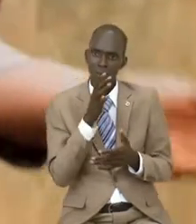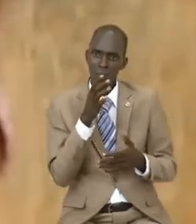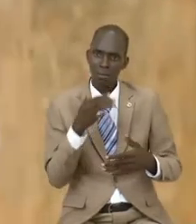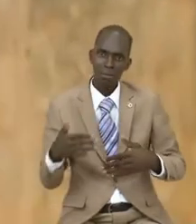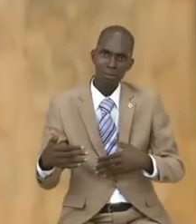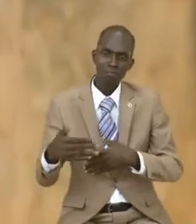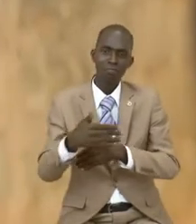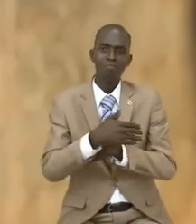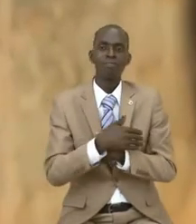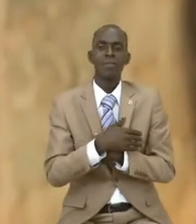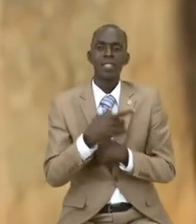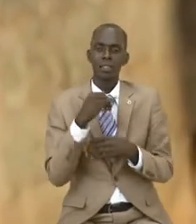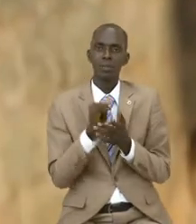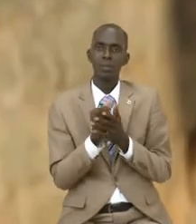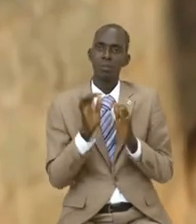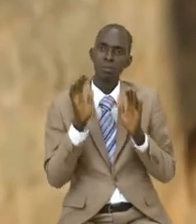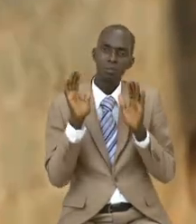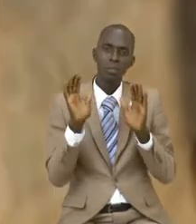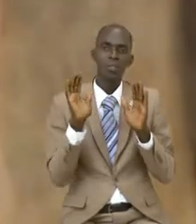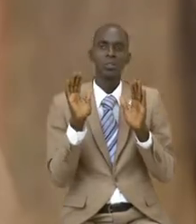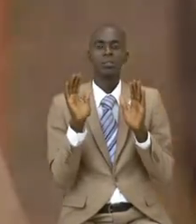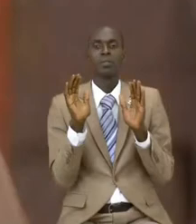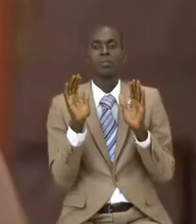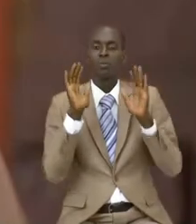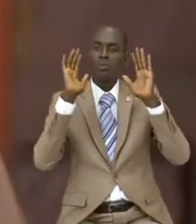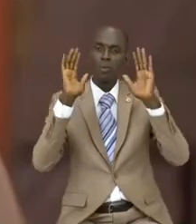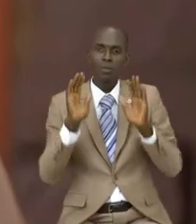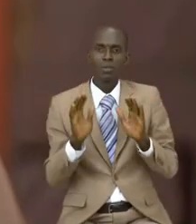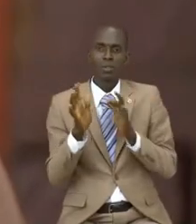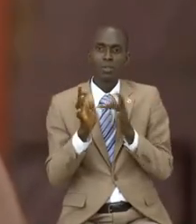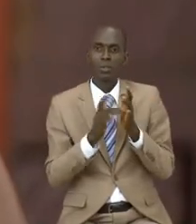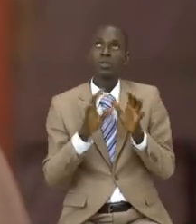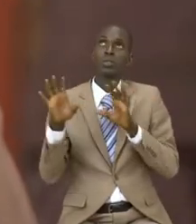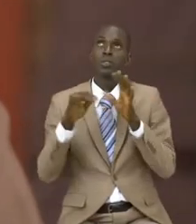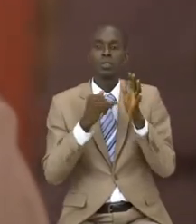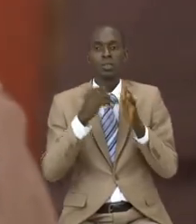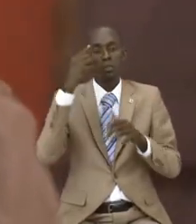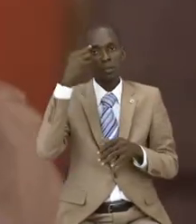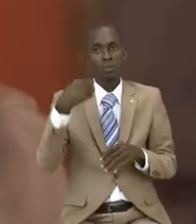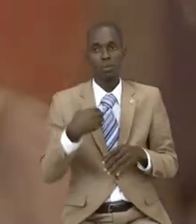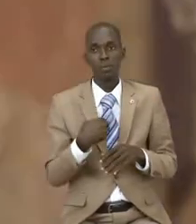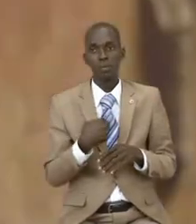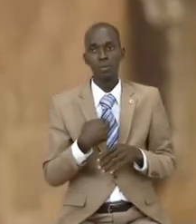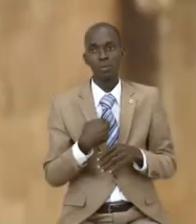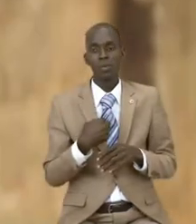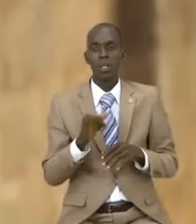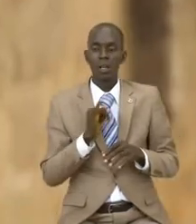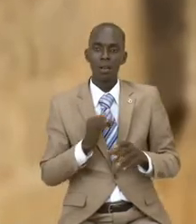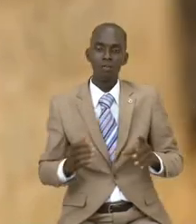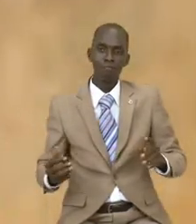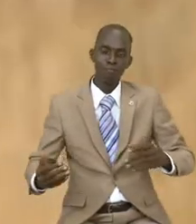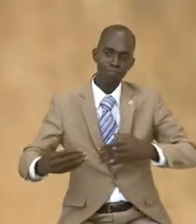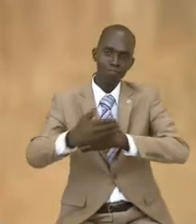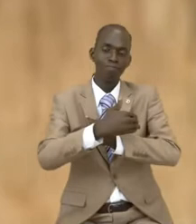him. Wonderful. Jesus, you've done it for me. I held him. We